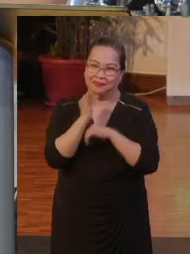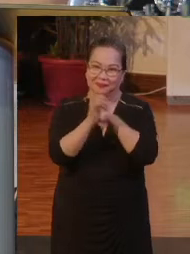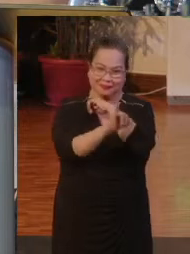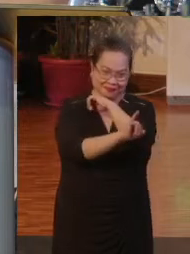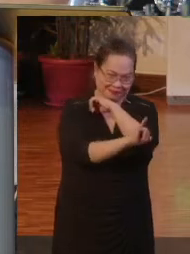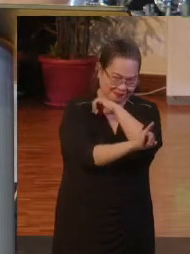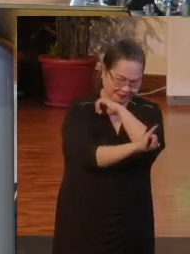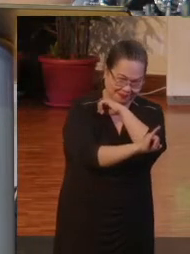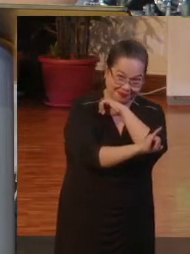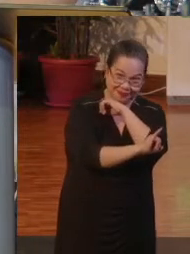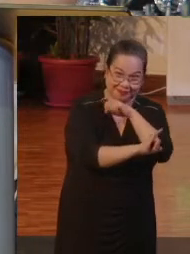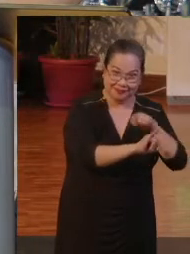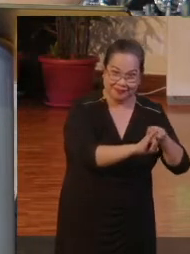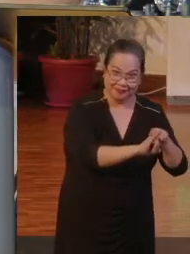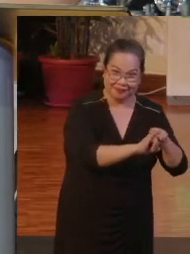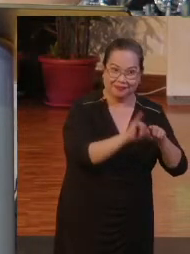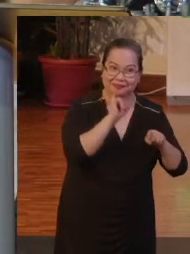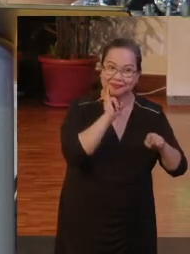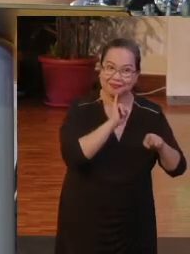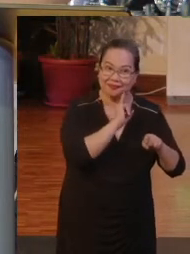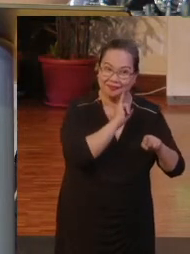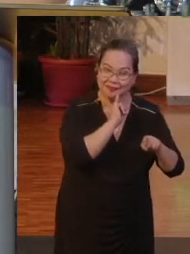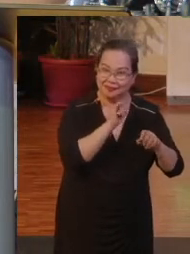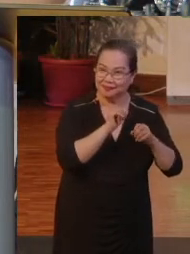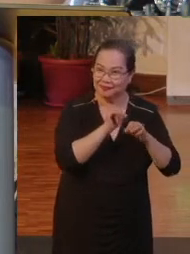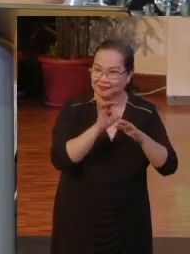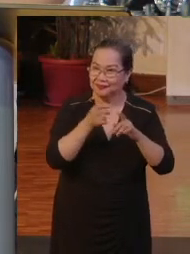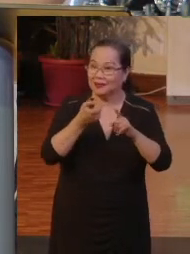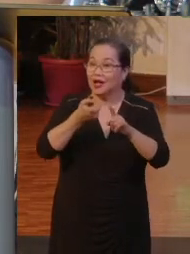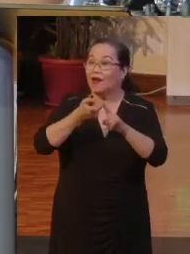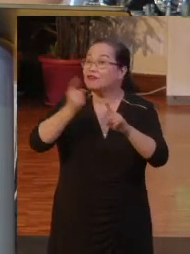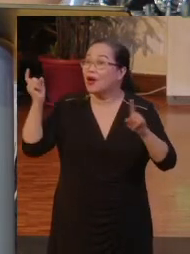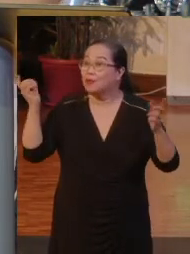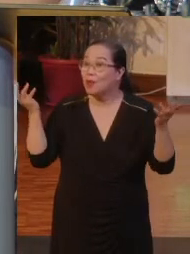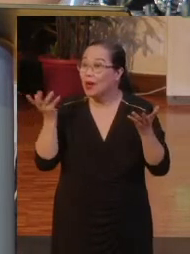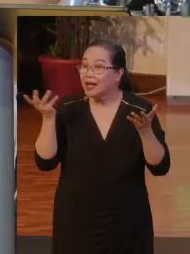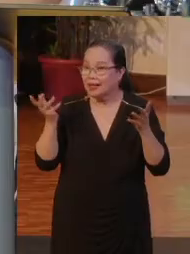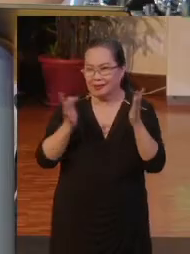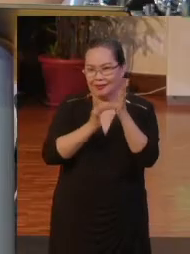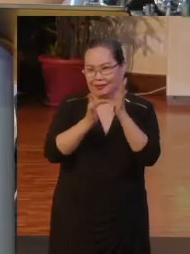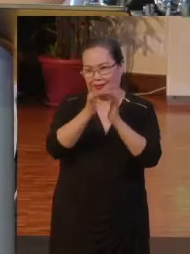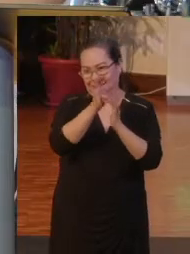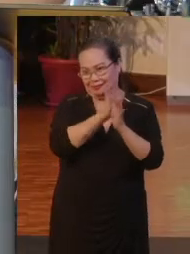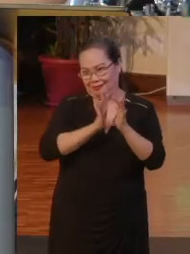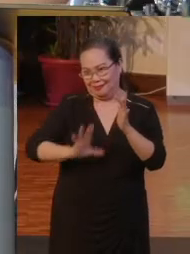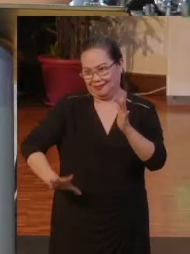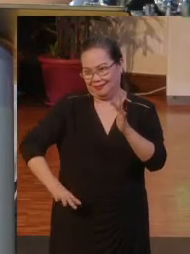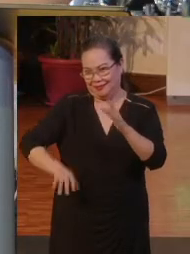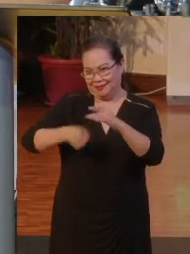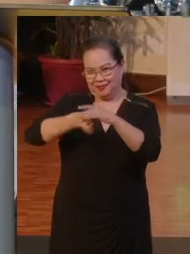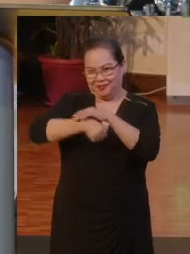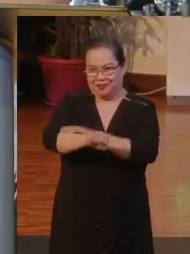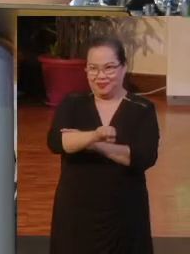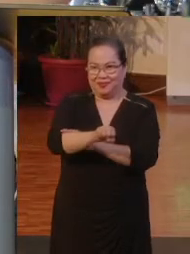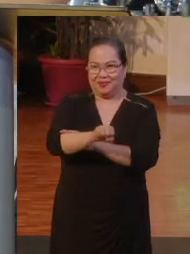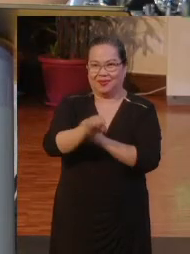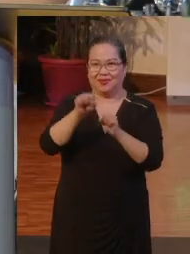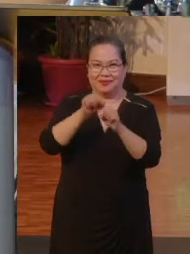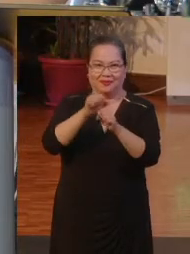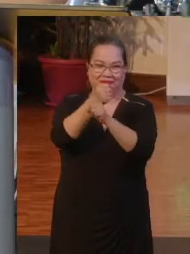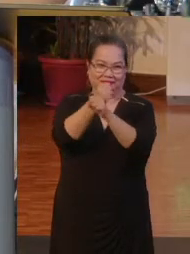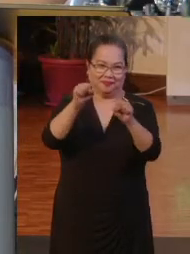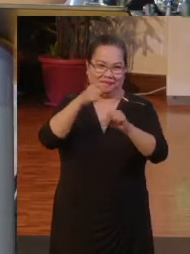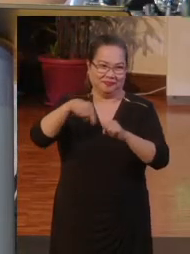kay sa bayang Israel, nagmula ang ating Panginoong Jesus na siyang naging tagapagligtas